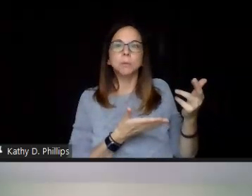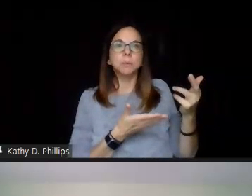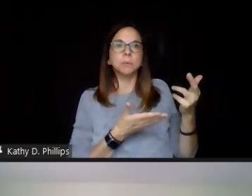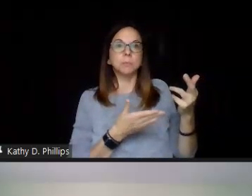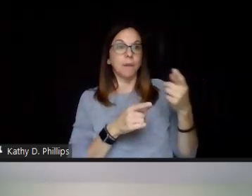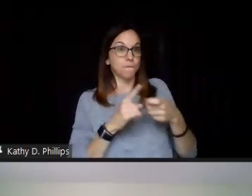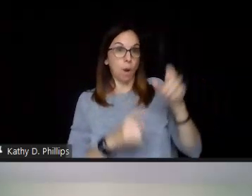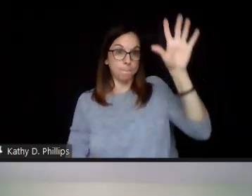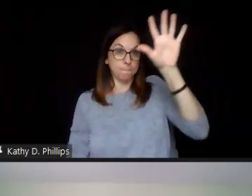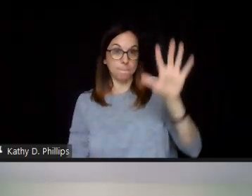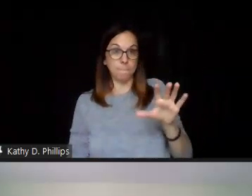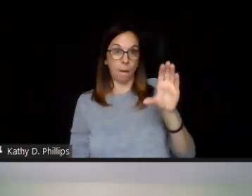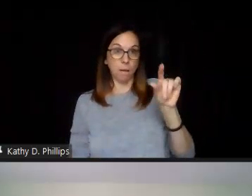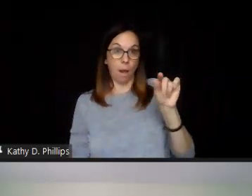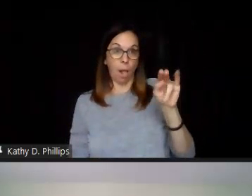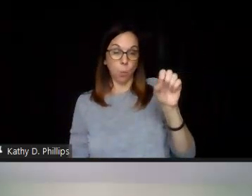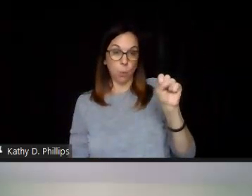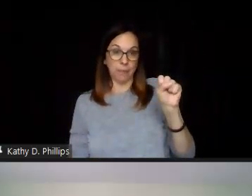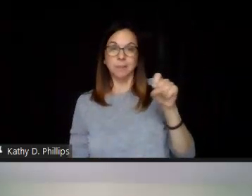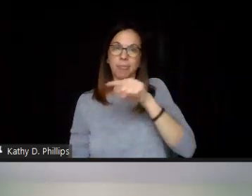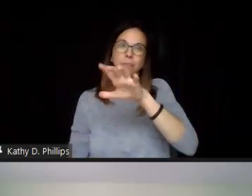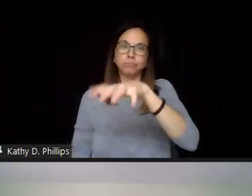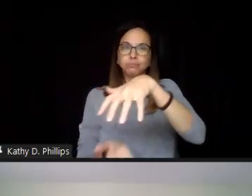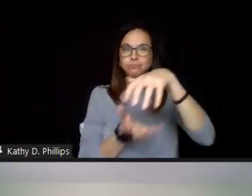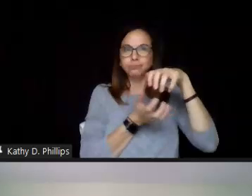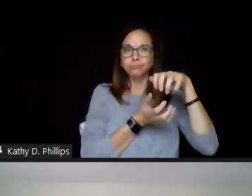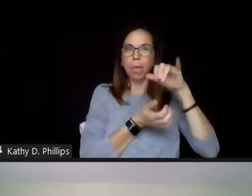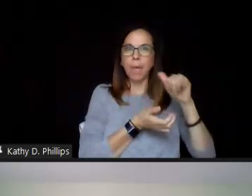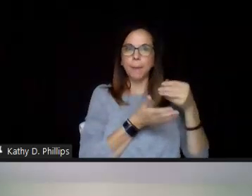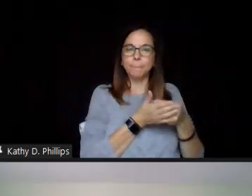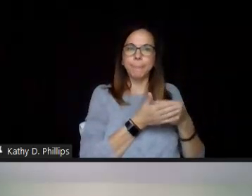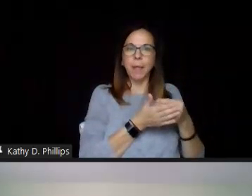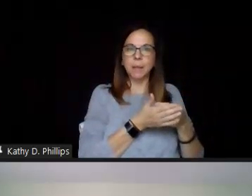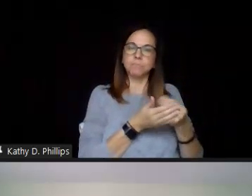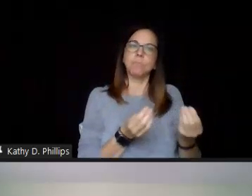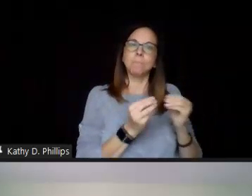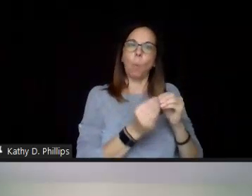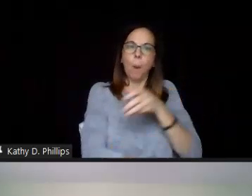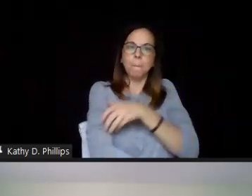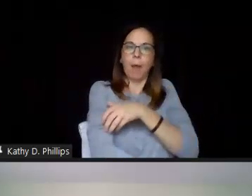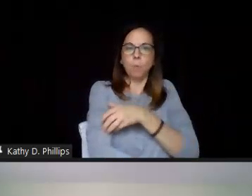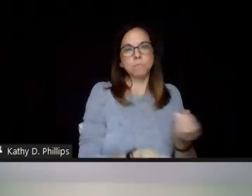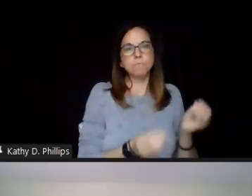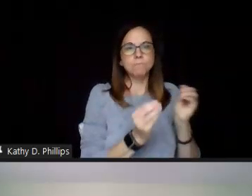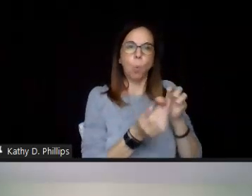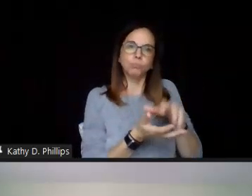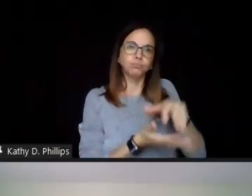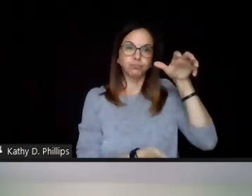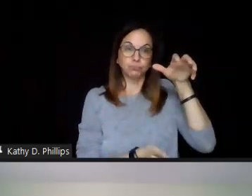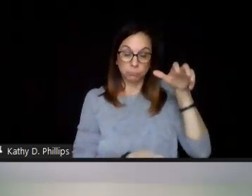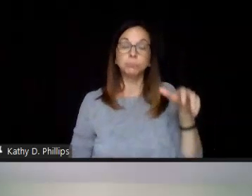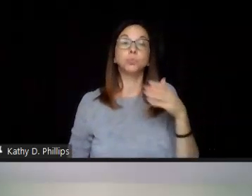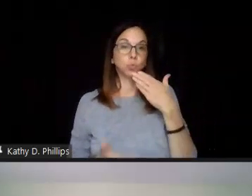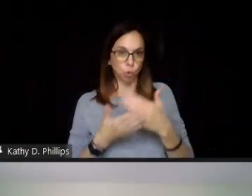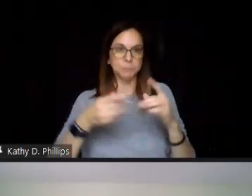those colonies to make it stronger, wealthier, more power, right? Okay, good.